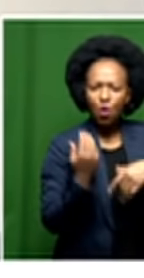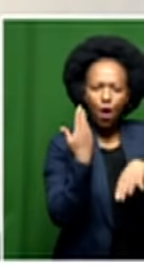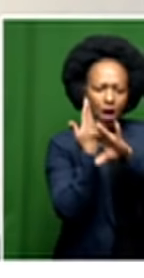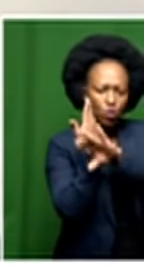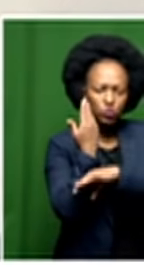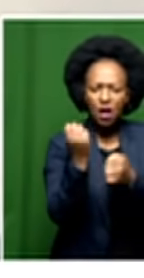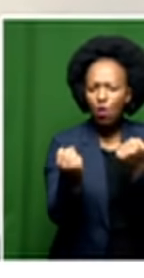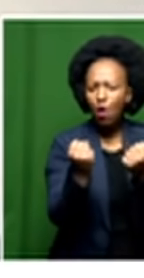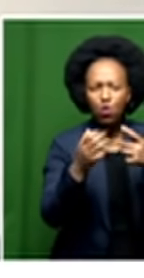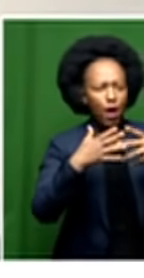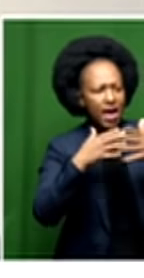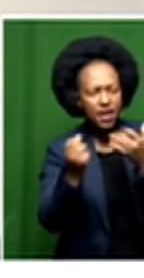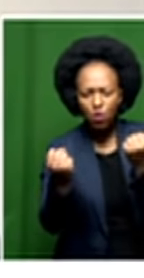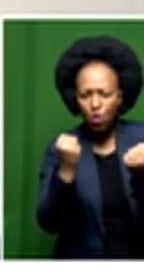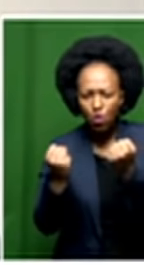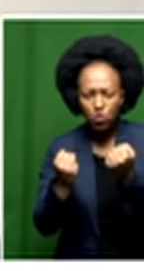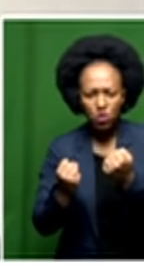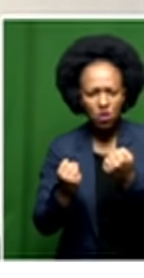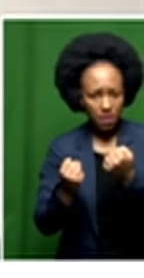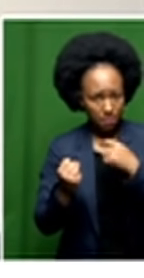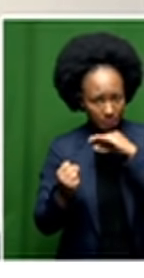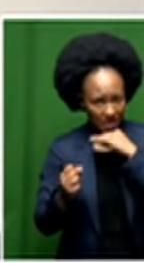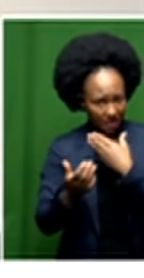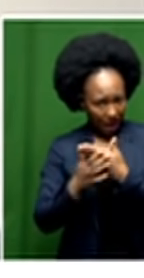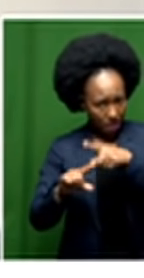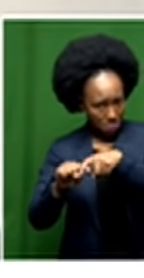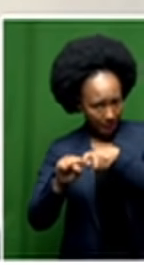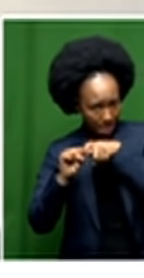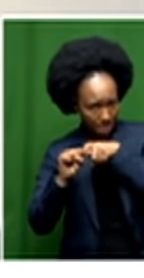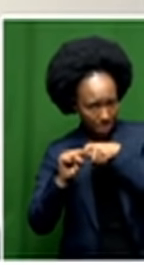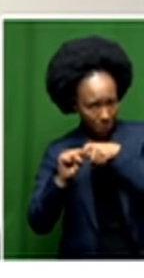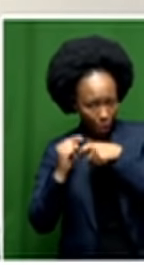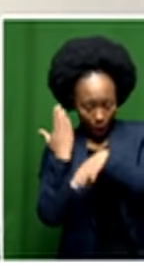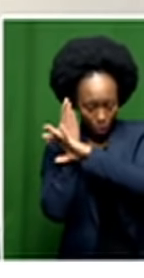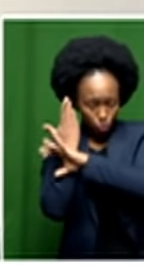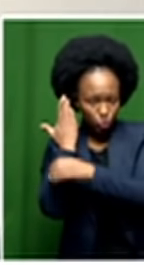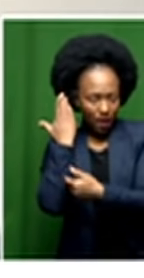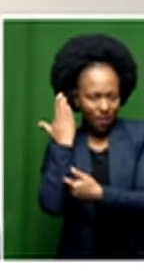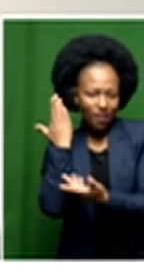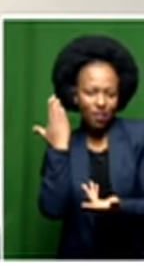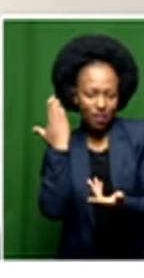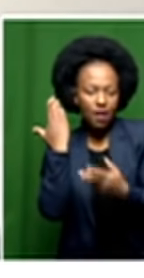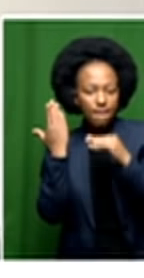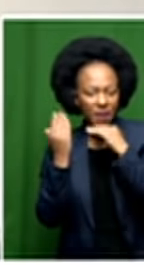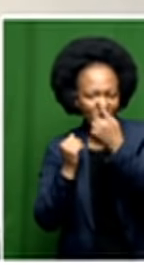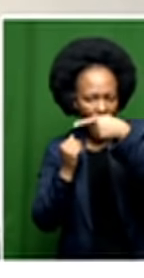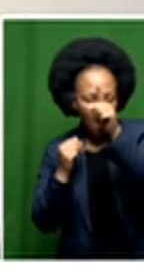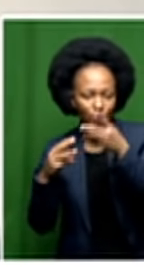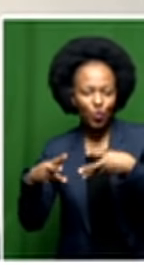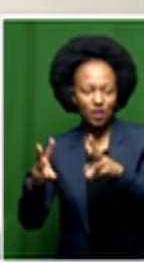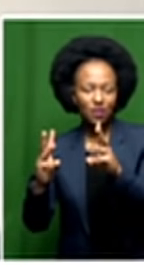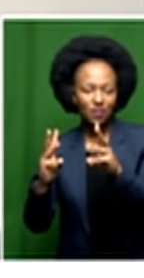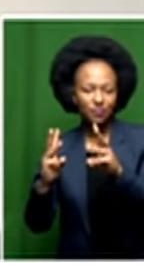Constitutional Court, or any court for that matter, can suspend a provision of the Constitution, and that the correct approach to take is